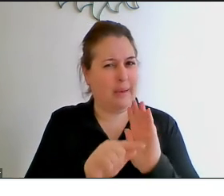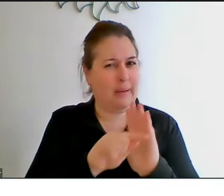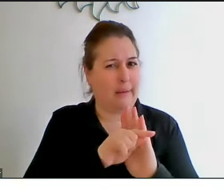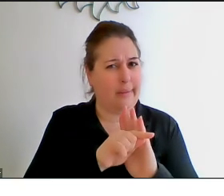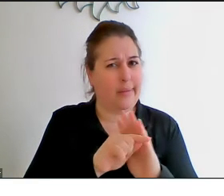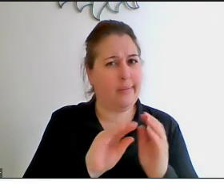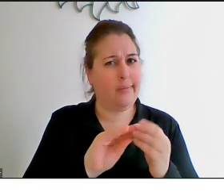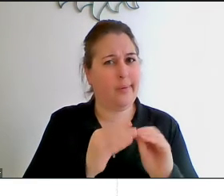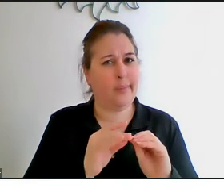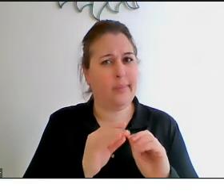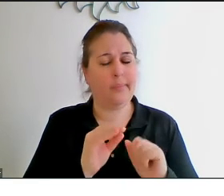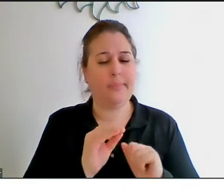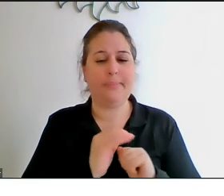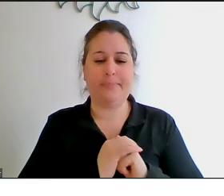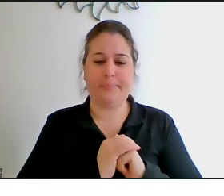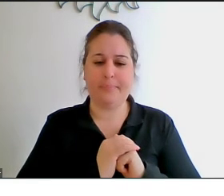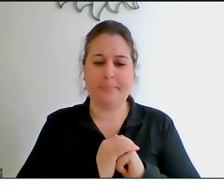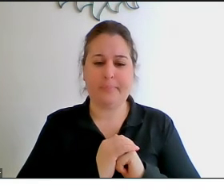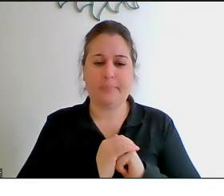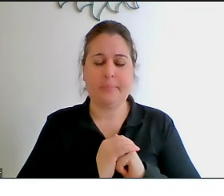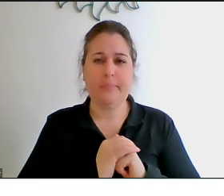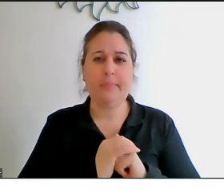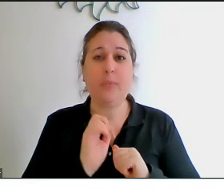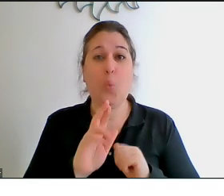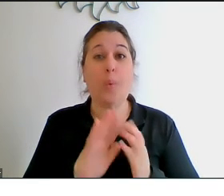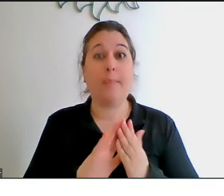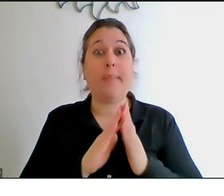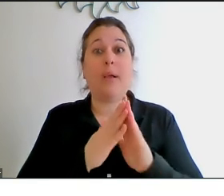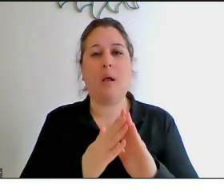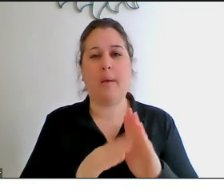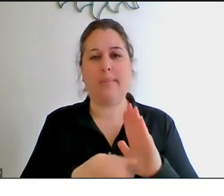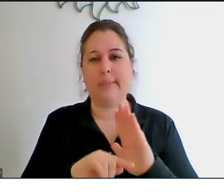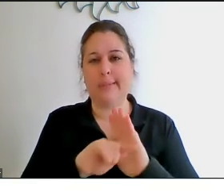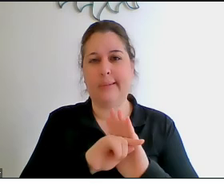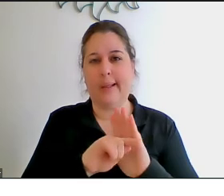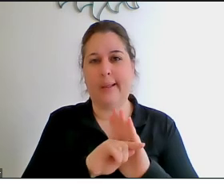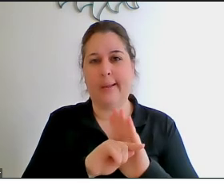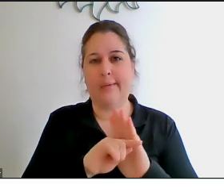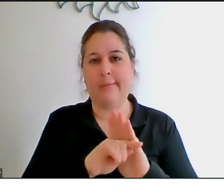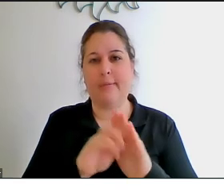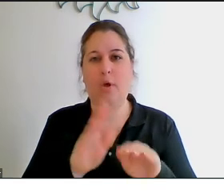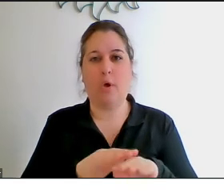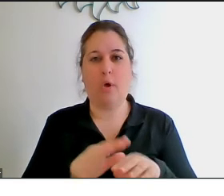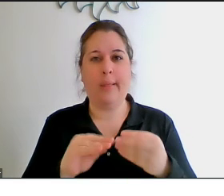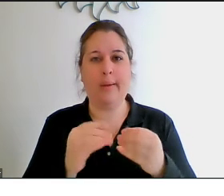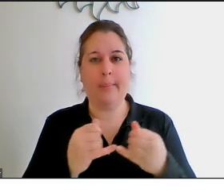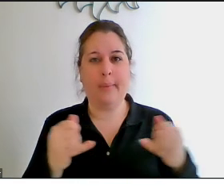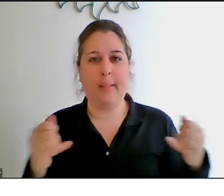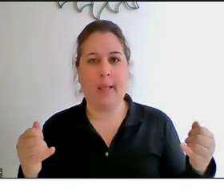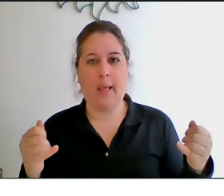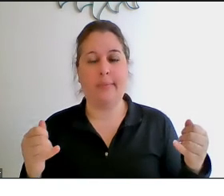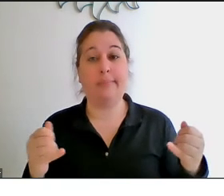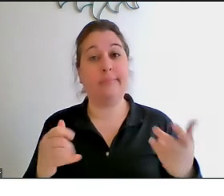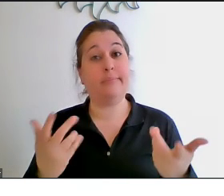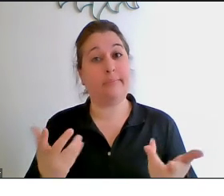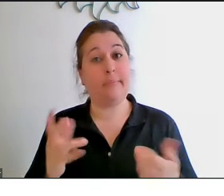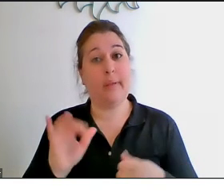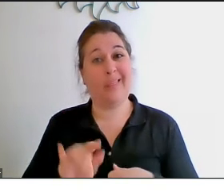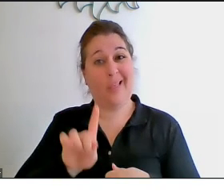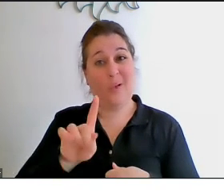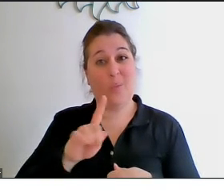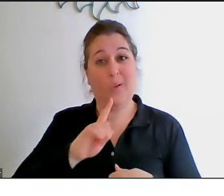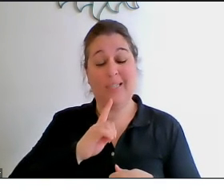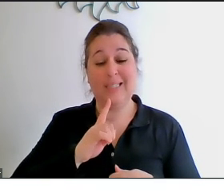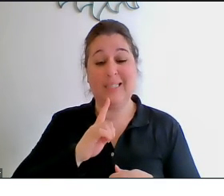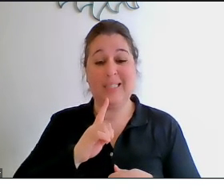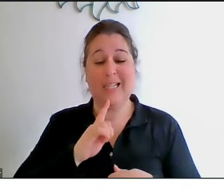Okay, let's look at the first one. The first one says 8 minus 10. Oh, I don't really know what that is. I know what 10 minus 8 is. That's